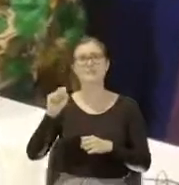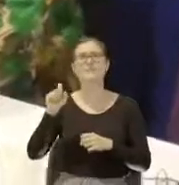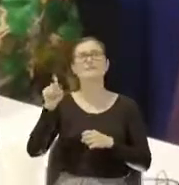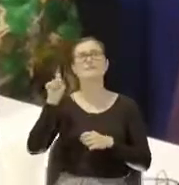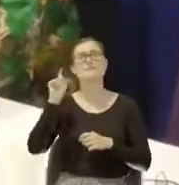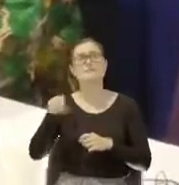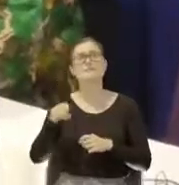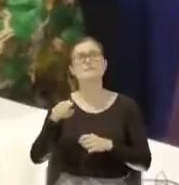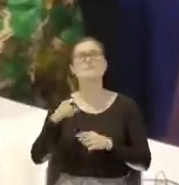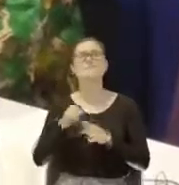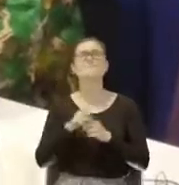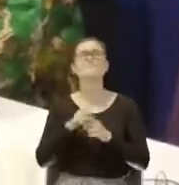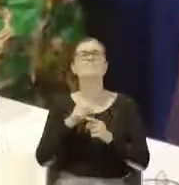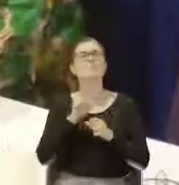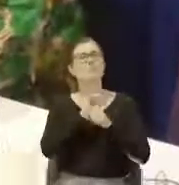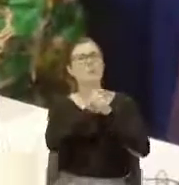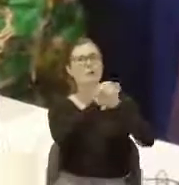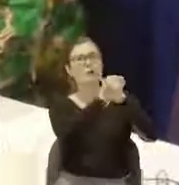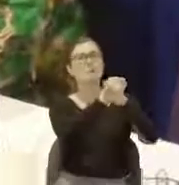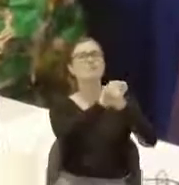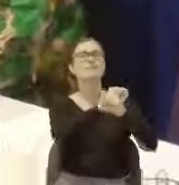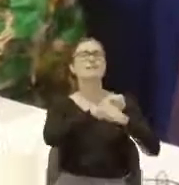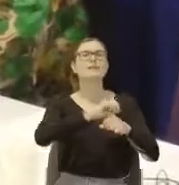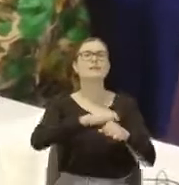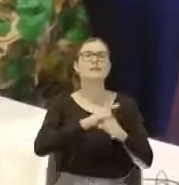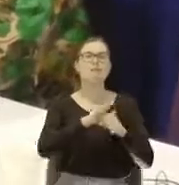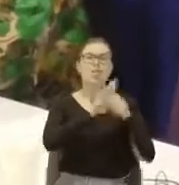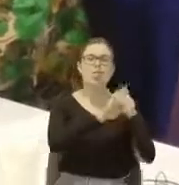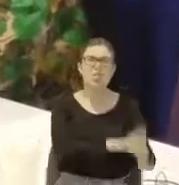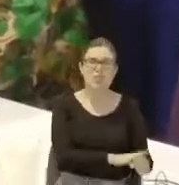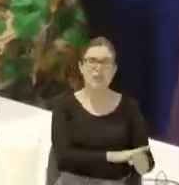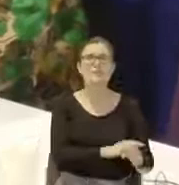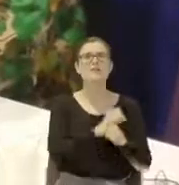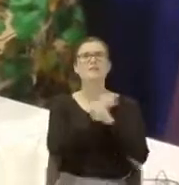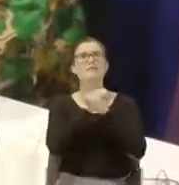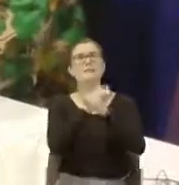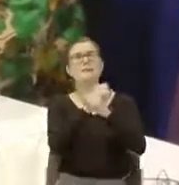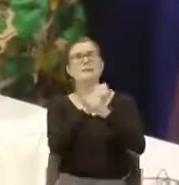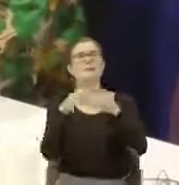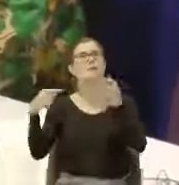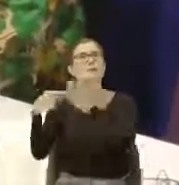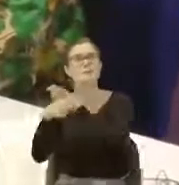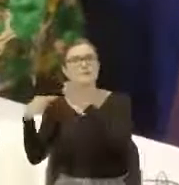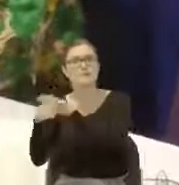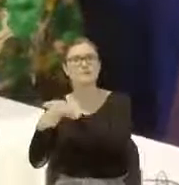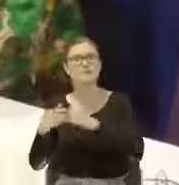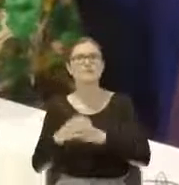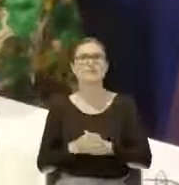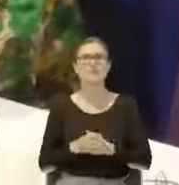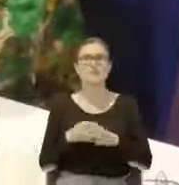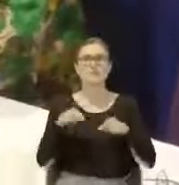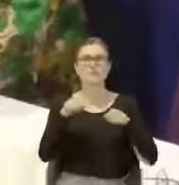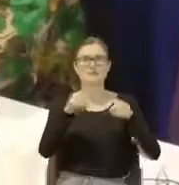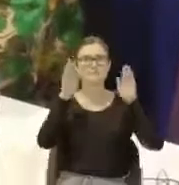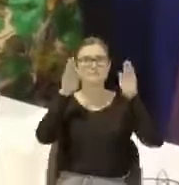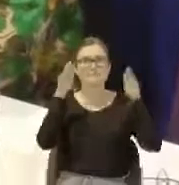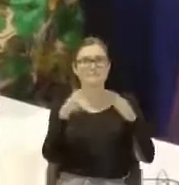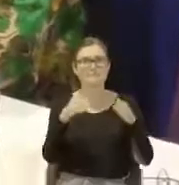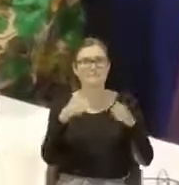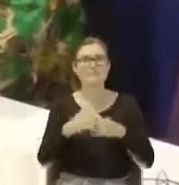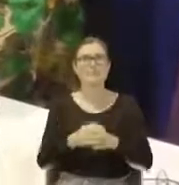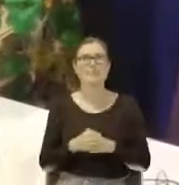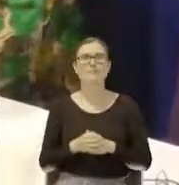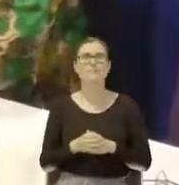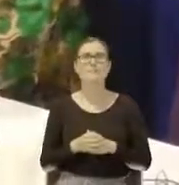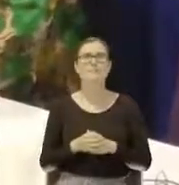exclusionary structures. Frankly, we're not making a dent on them right now. It's one step forward, five steps back.